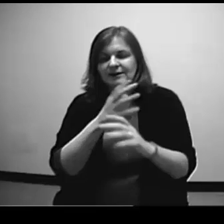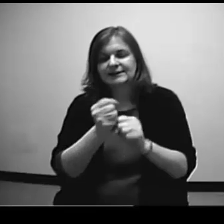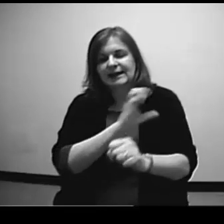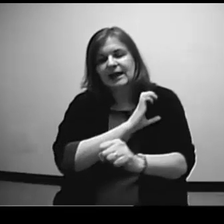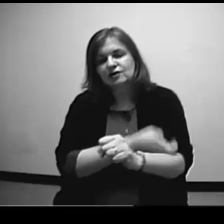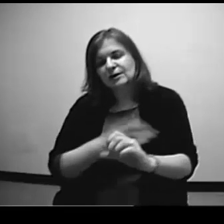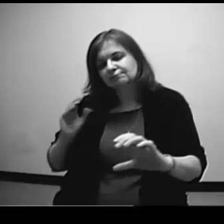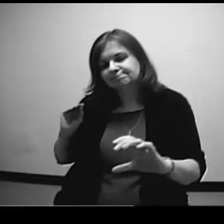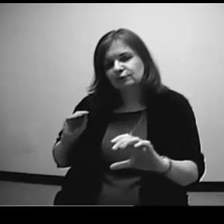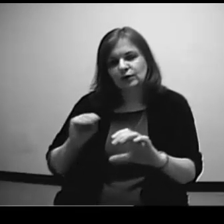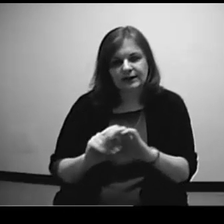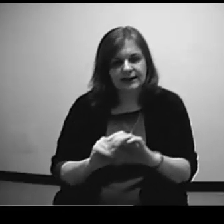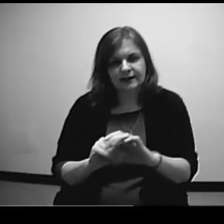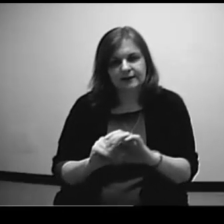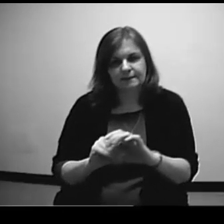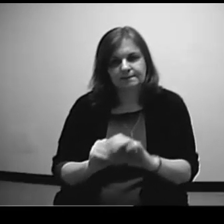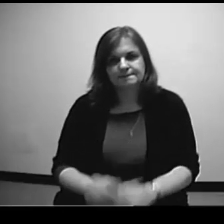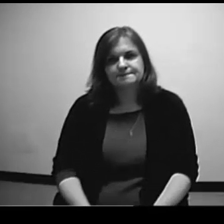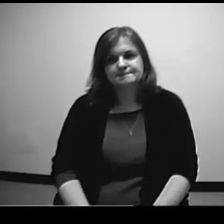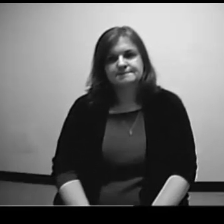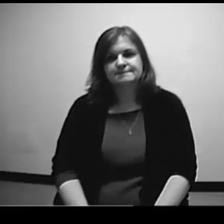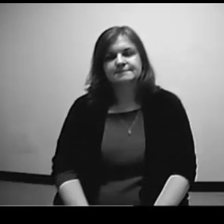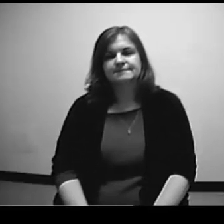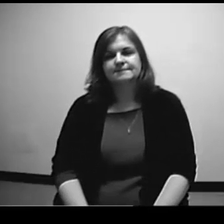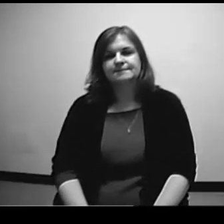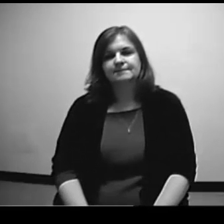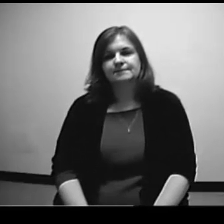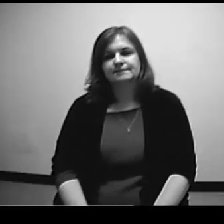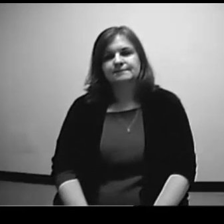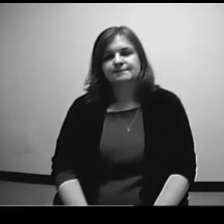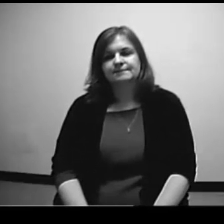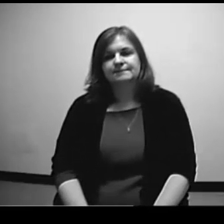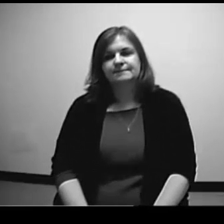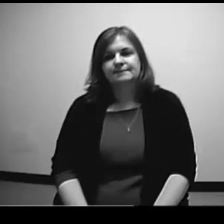something. You have to put energy in.